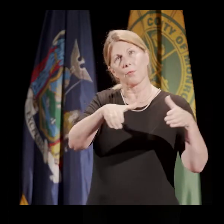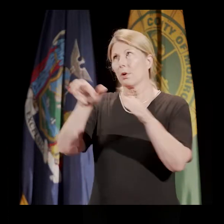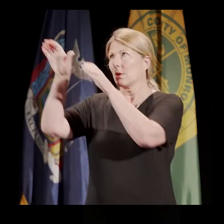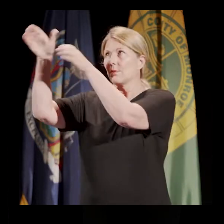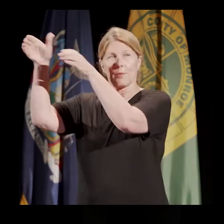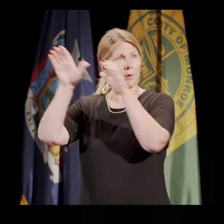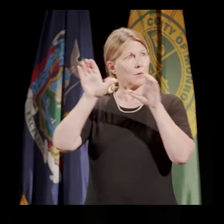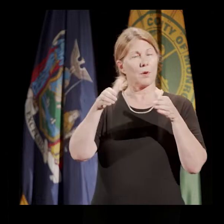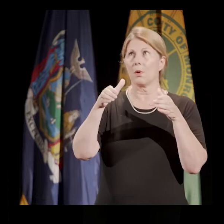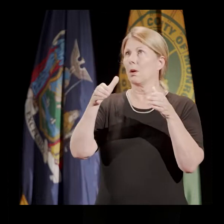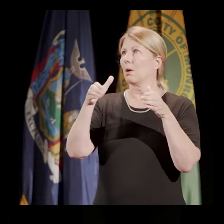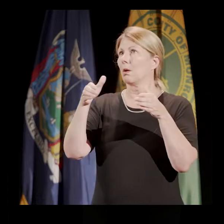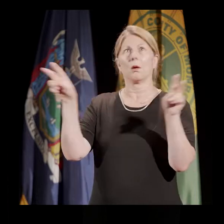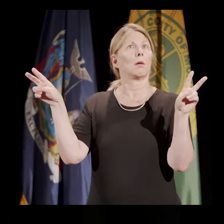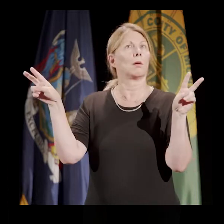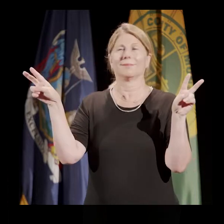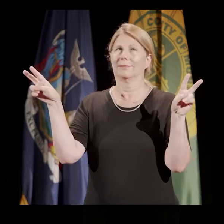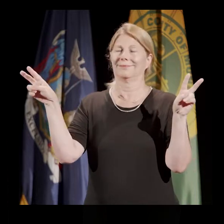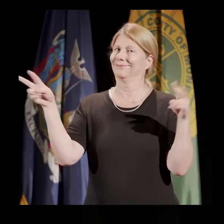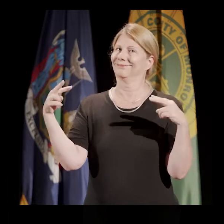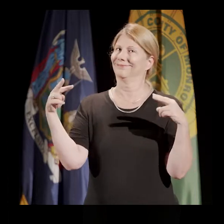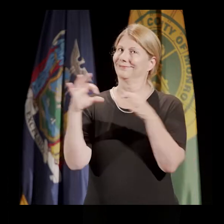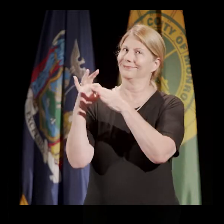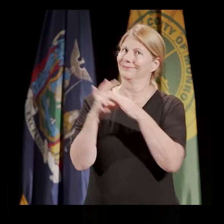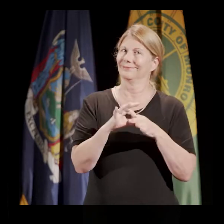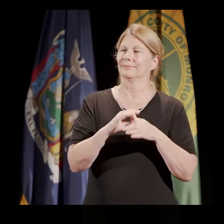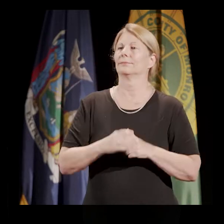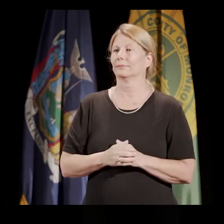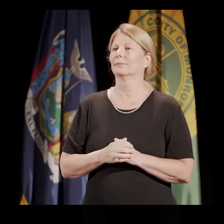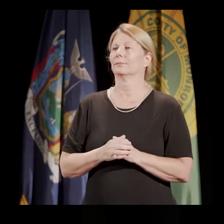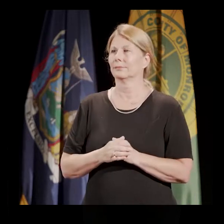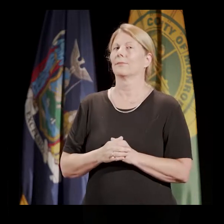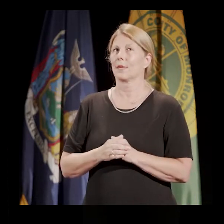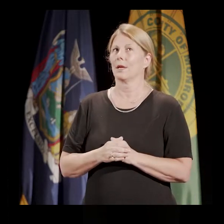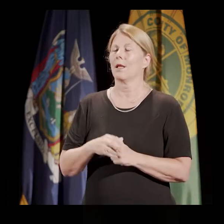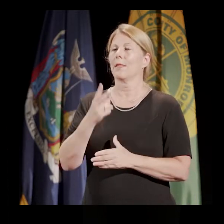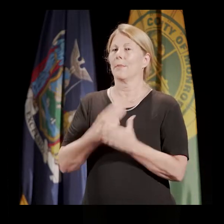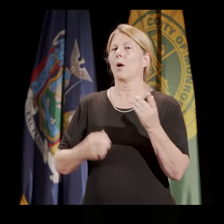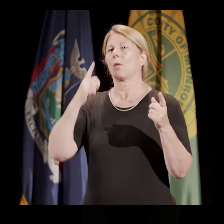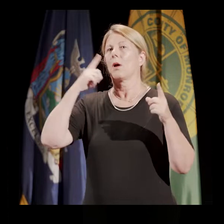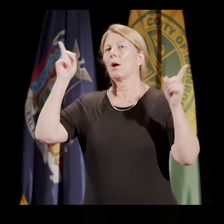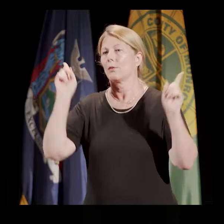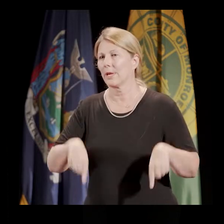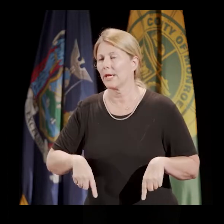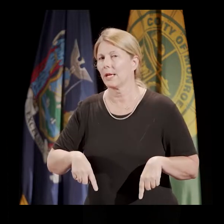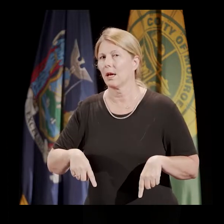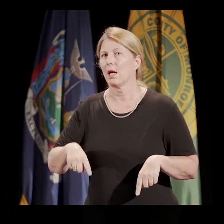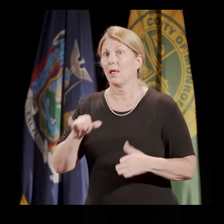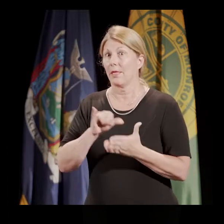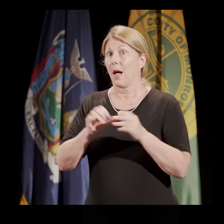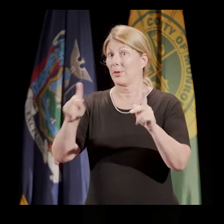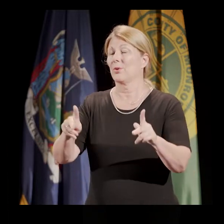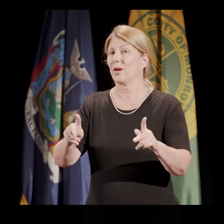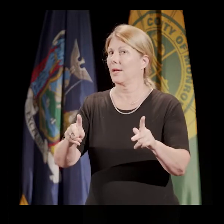are together. We're together. And there's a recognition that we won't get this opportunity again. And this is why we must